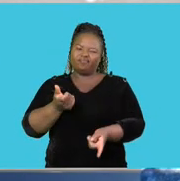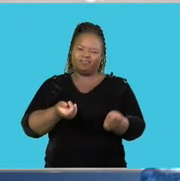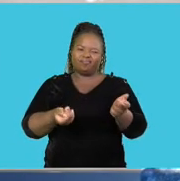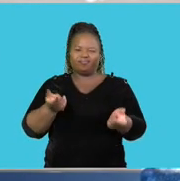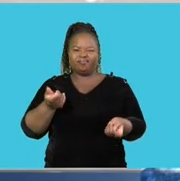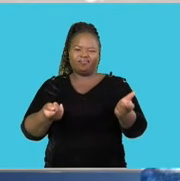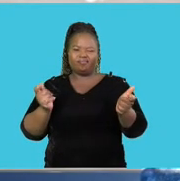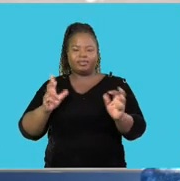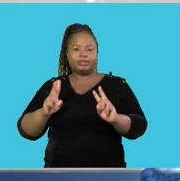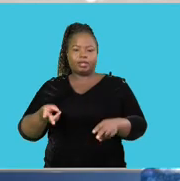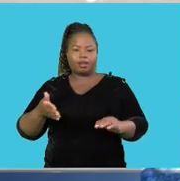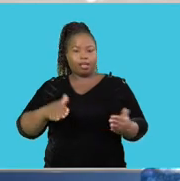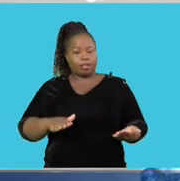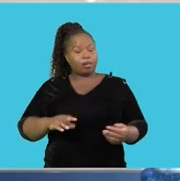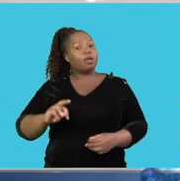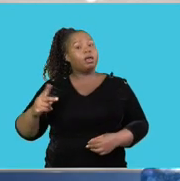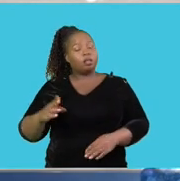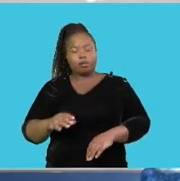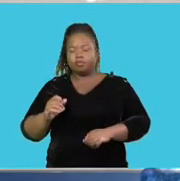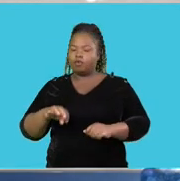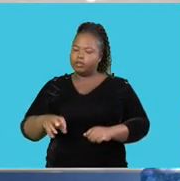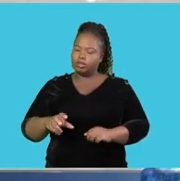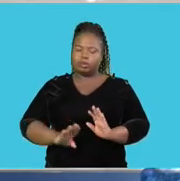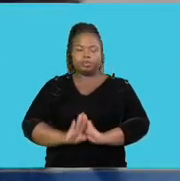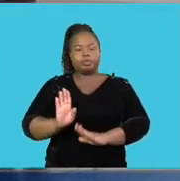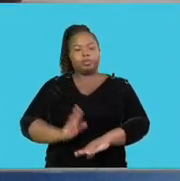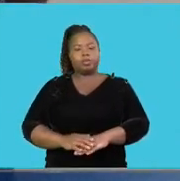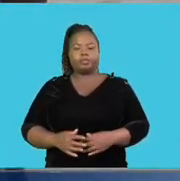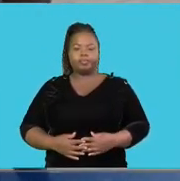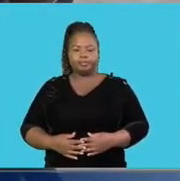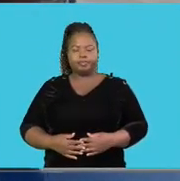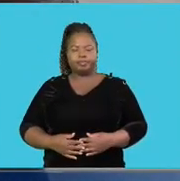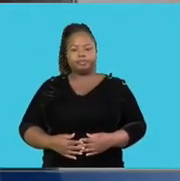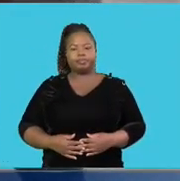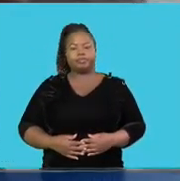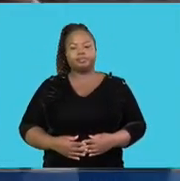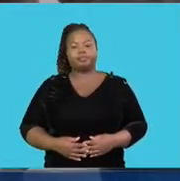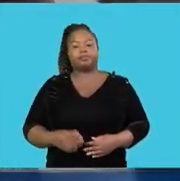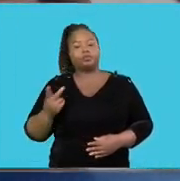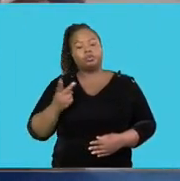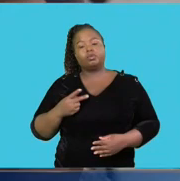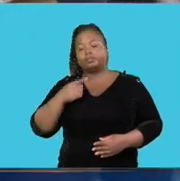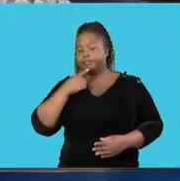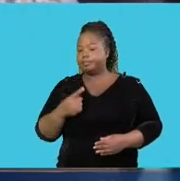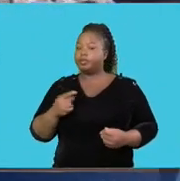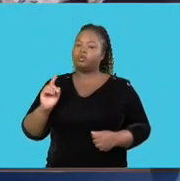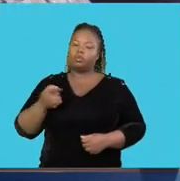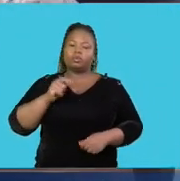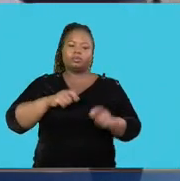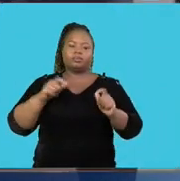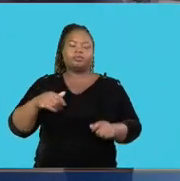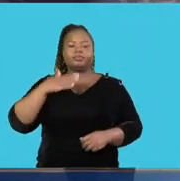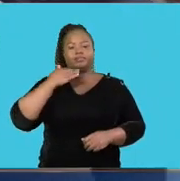fatalities, while of course other provinces recorded increases. Umphathiswa ubuye wamemelela abemi beli